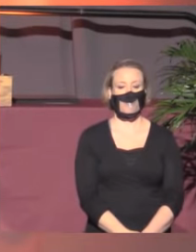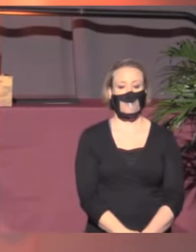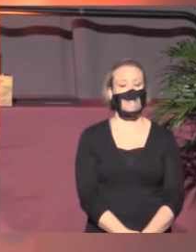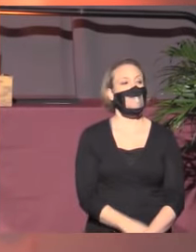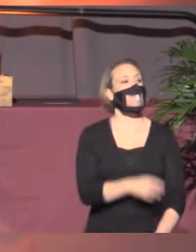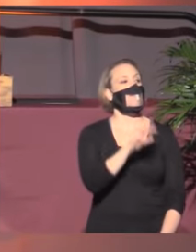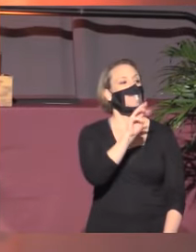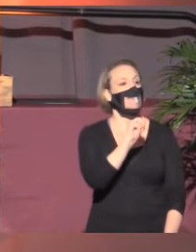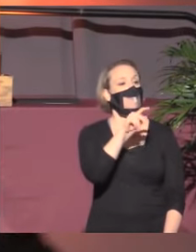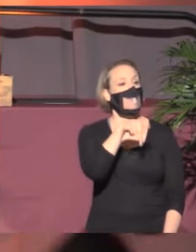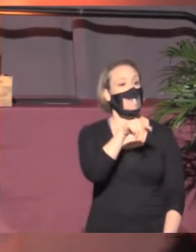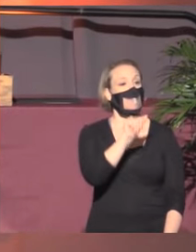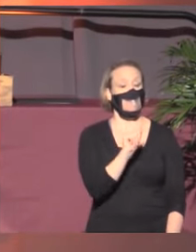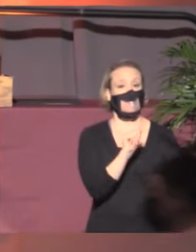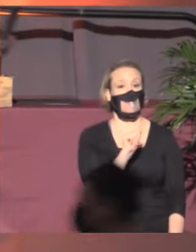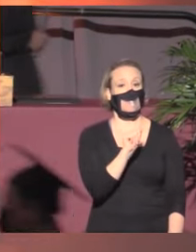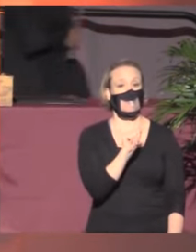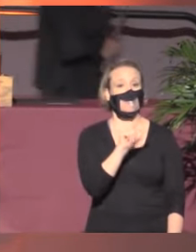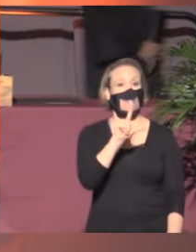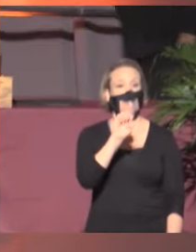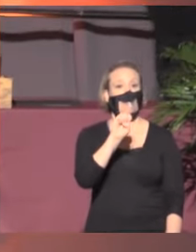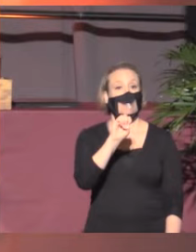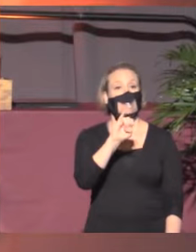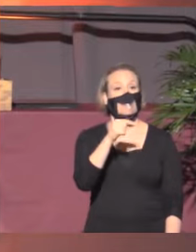Master of Public Administration, Lee McClary.